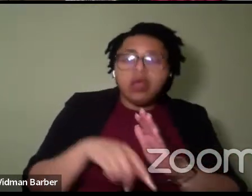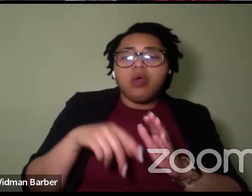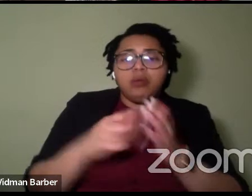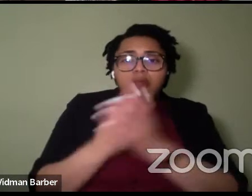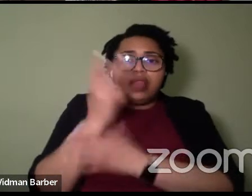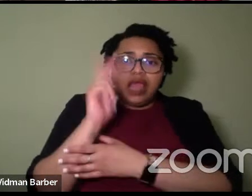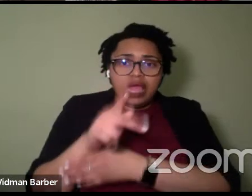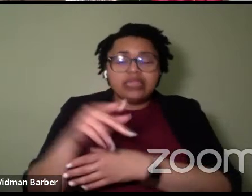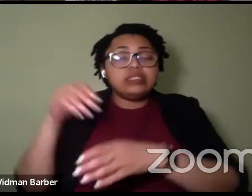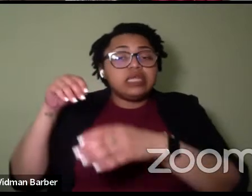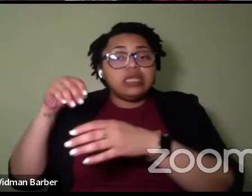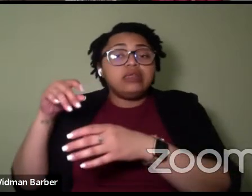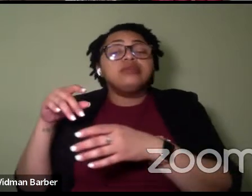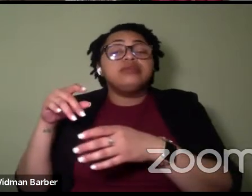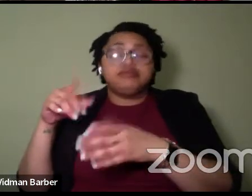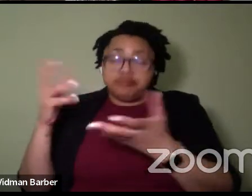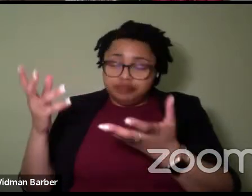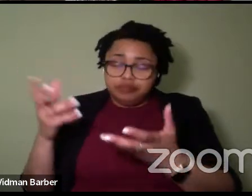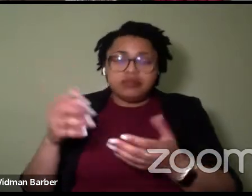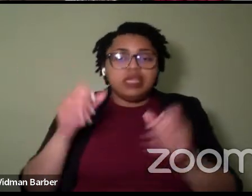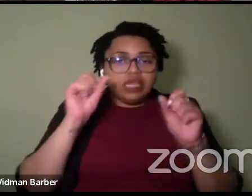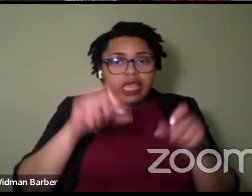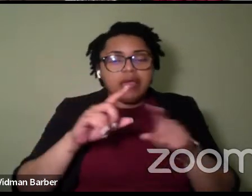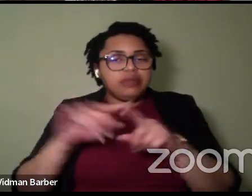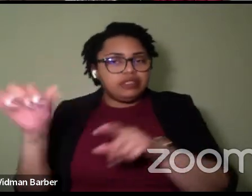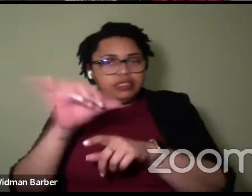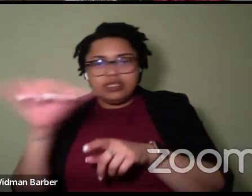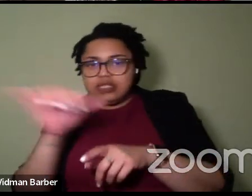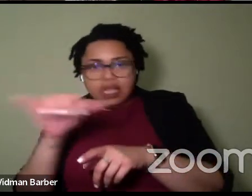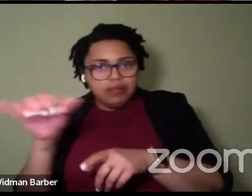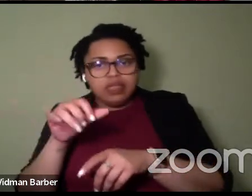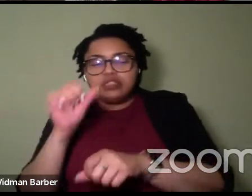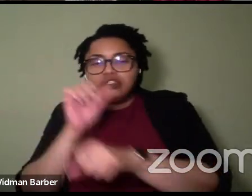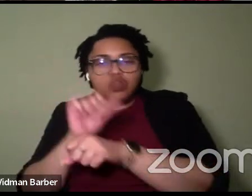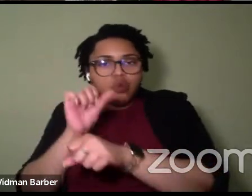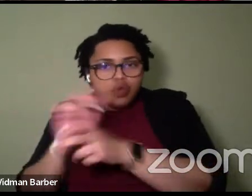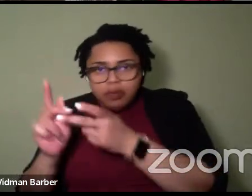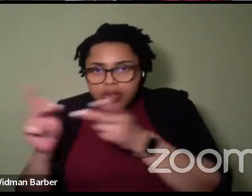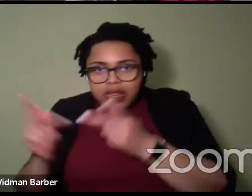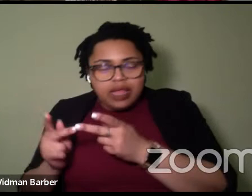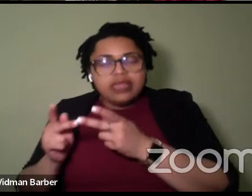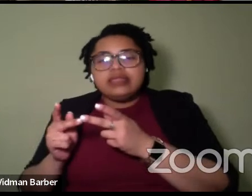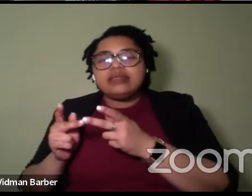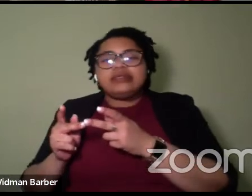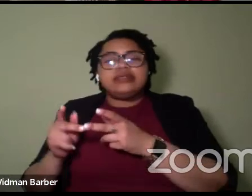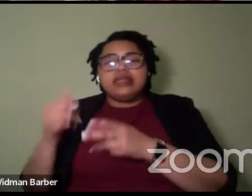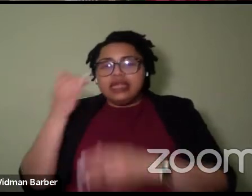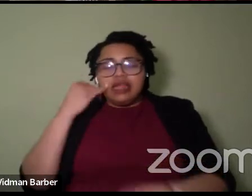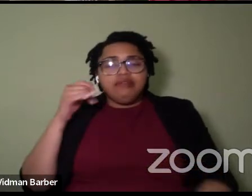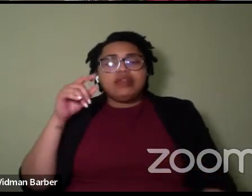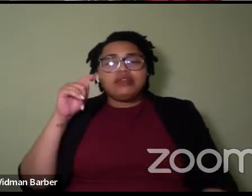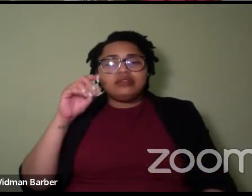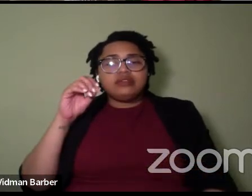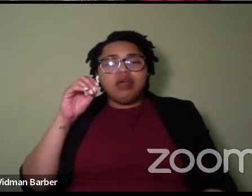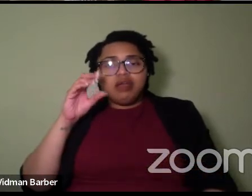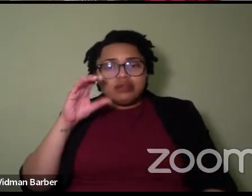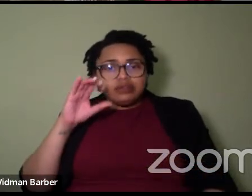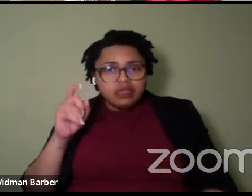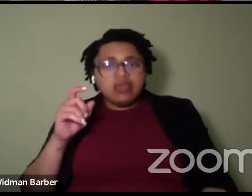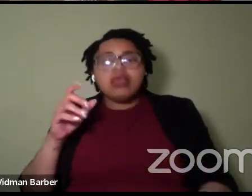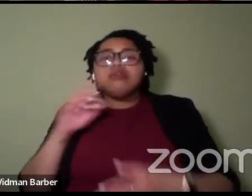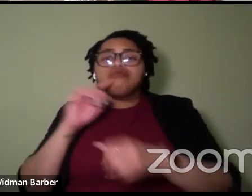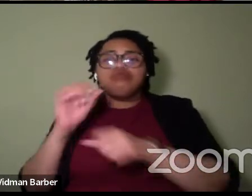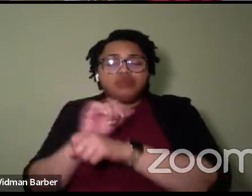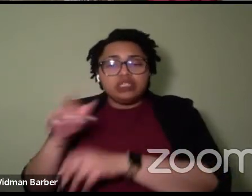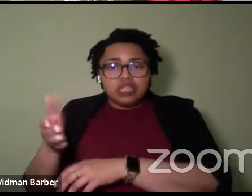can kill people, can cause them to not to be able to thrive and succeed? How is that disconnect being missed